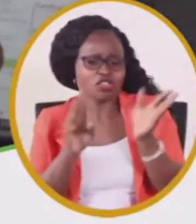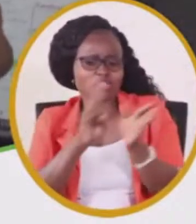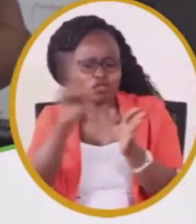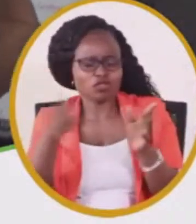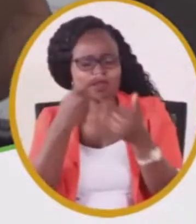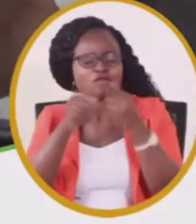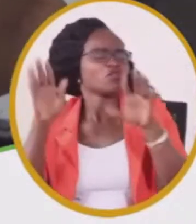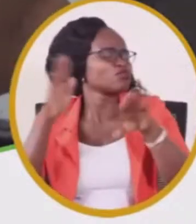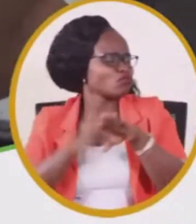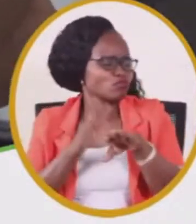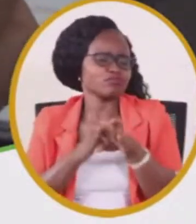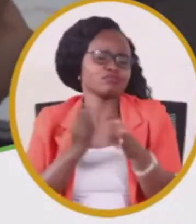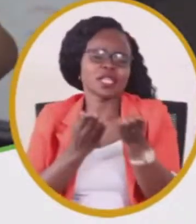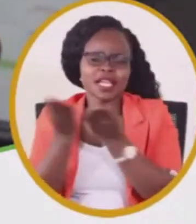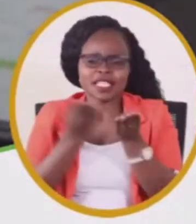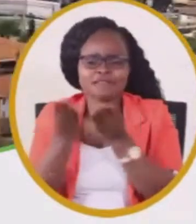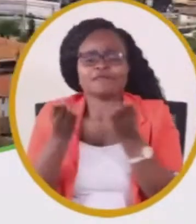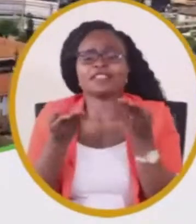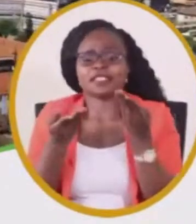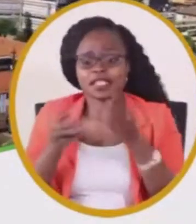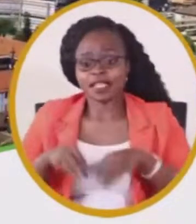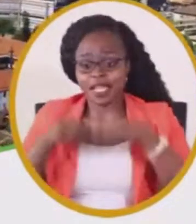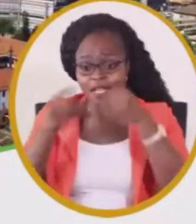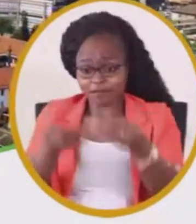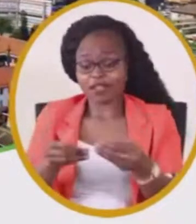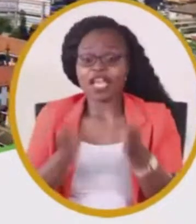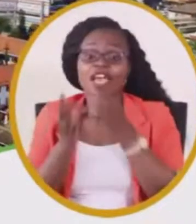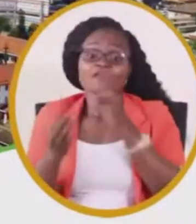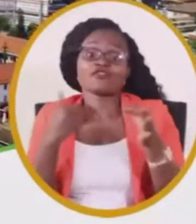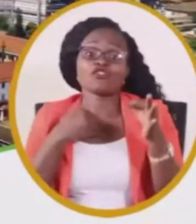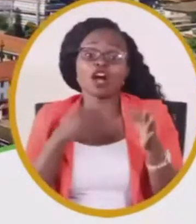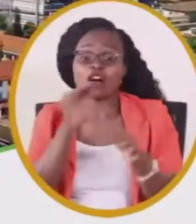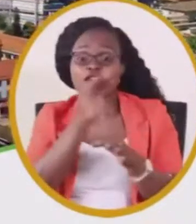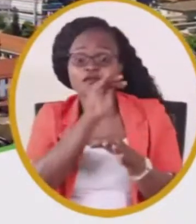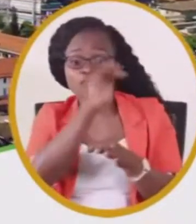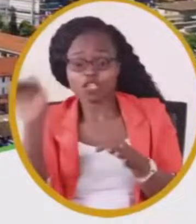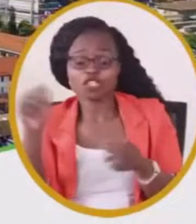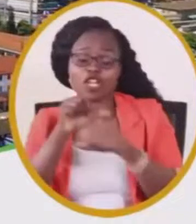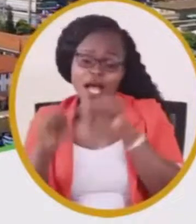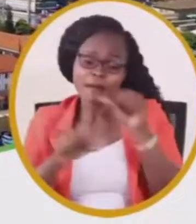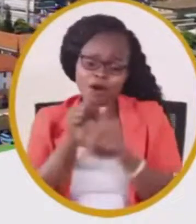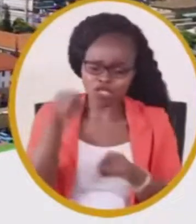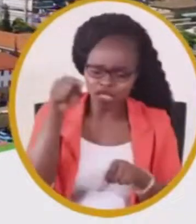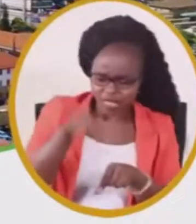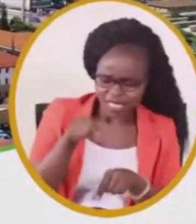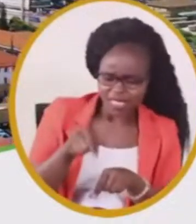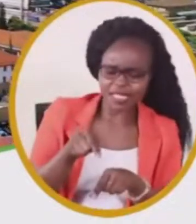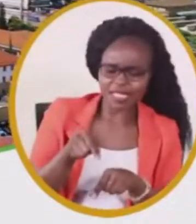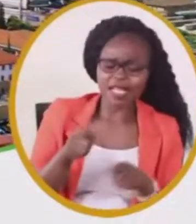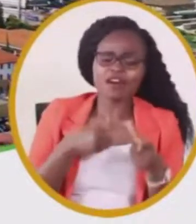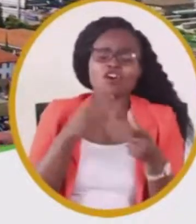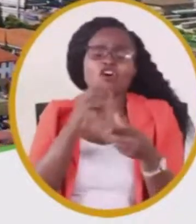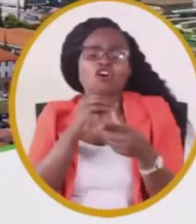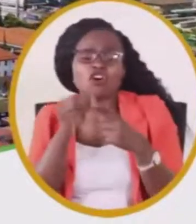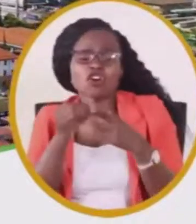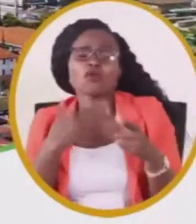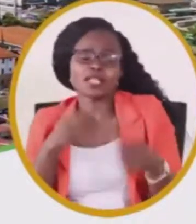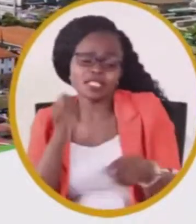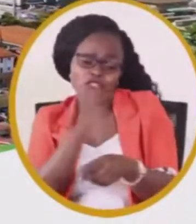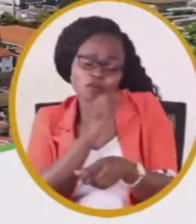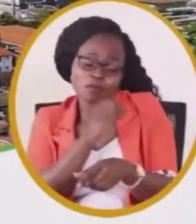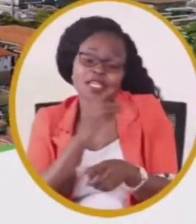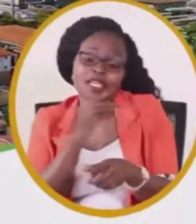efficient service delivery to the public. If you have a query about the authority's mandate or wish to lodge a complaint or